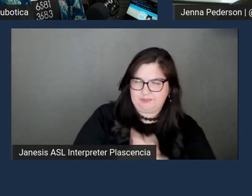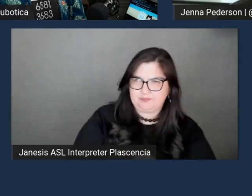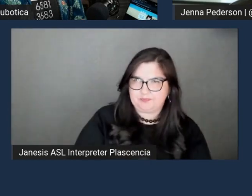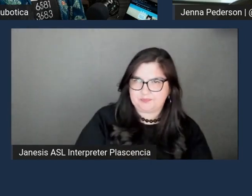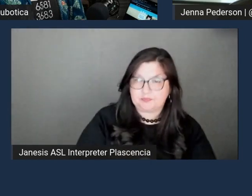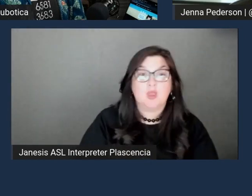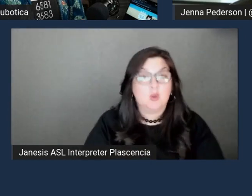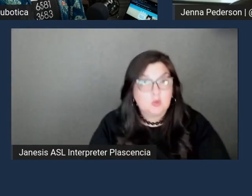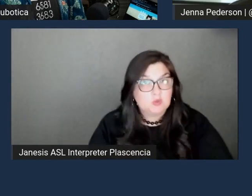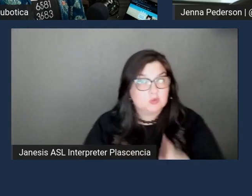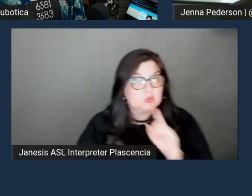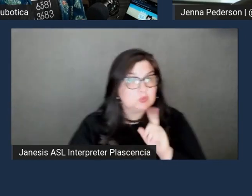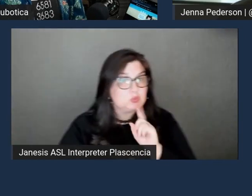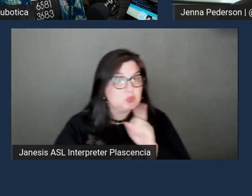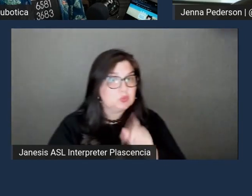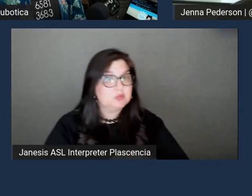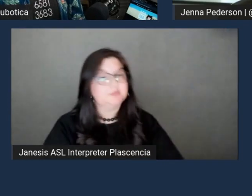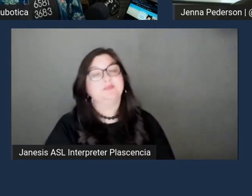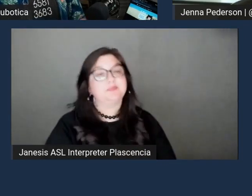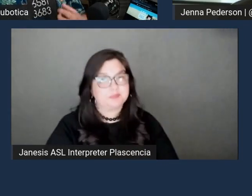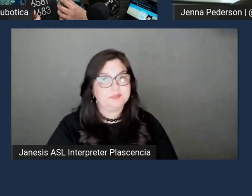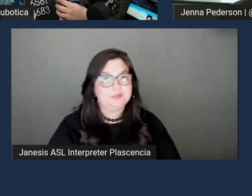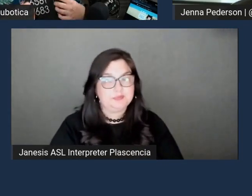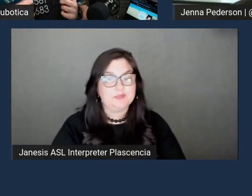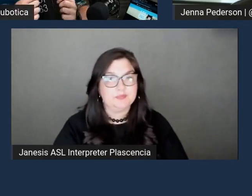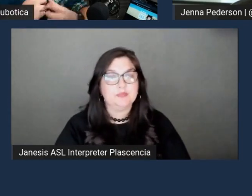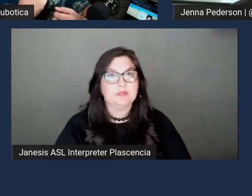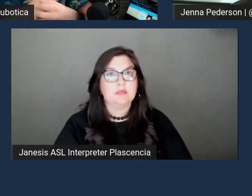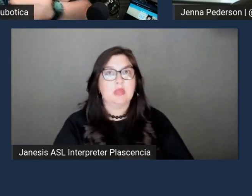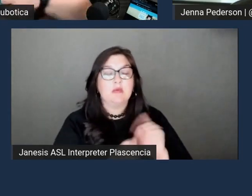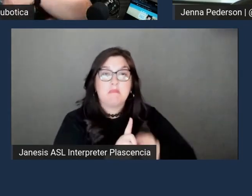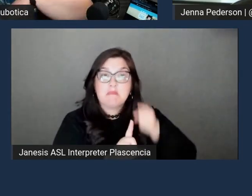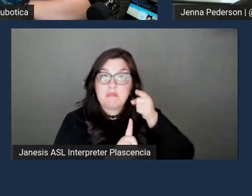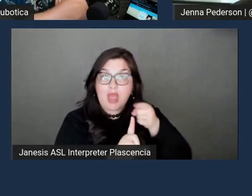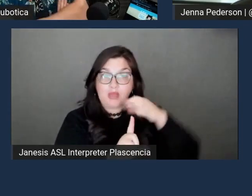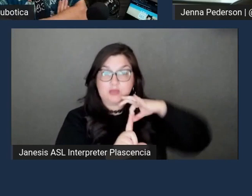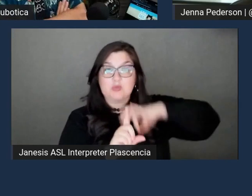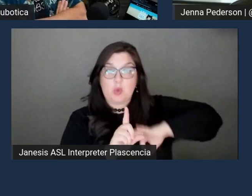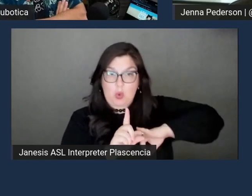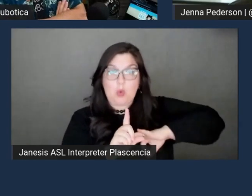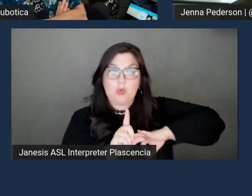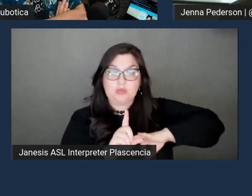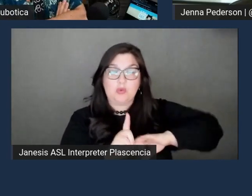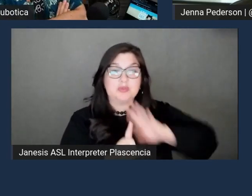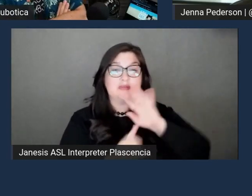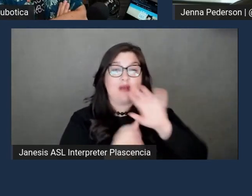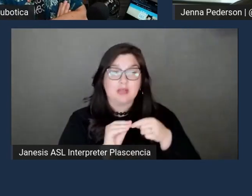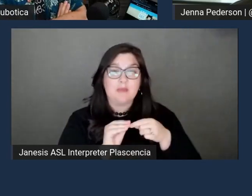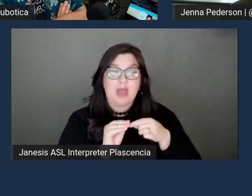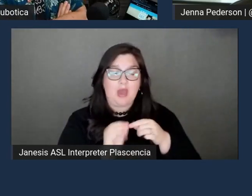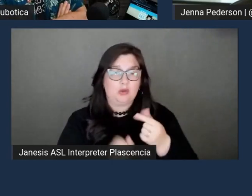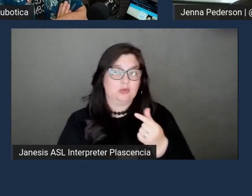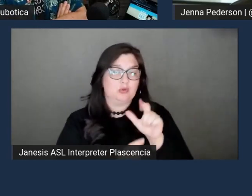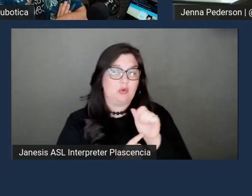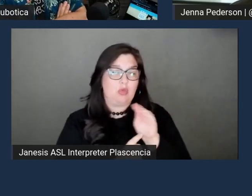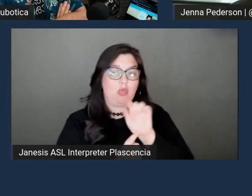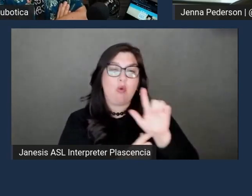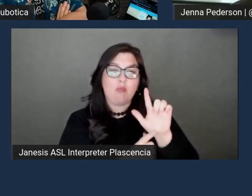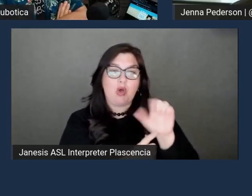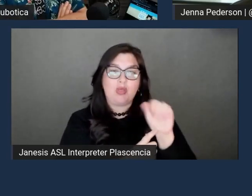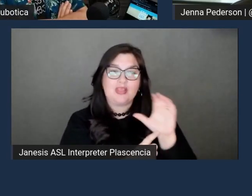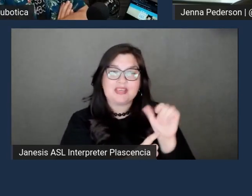Sure. So in this case, one of the main advantages that Ian talked about is that global accelerator network. So that's where we have all of those